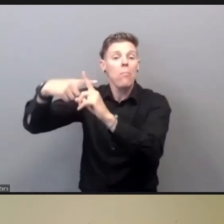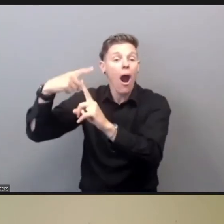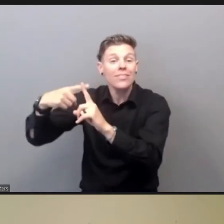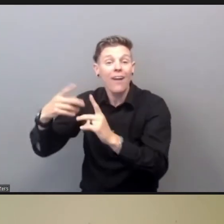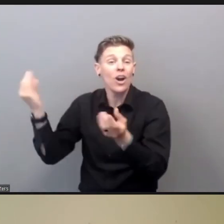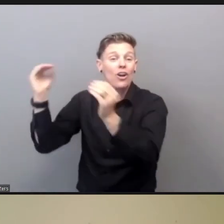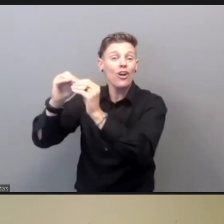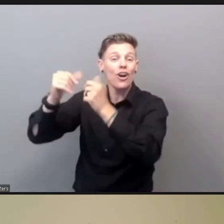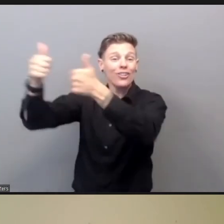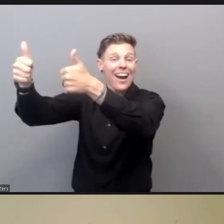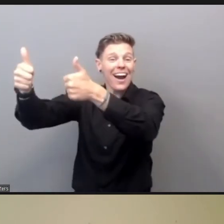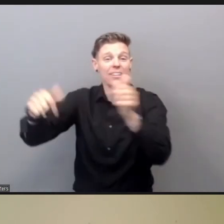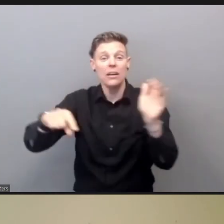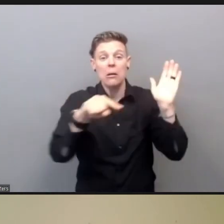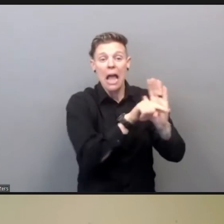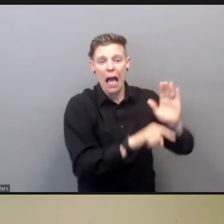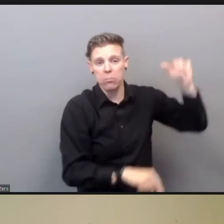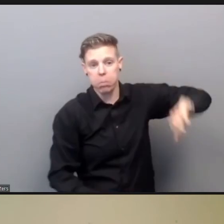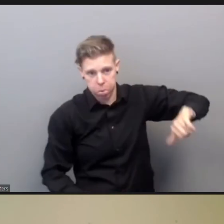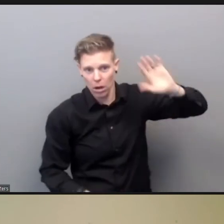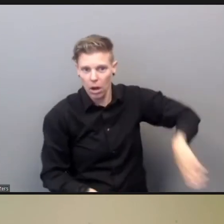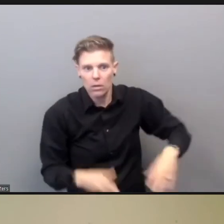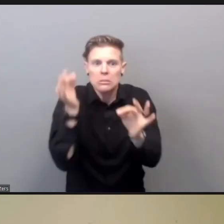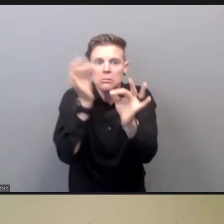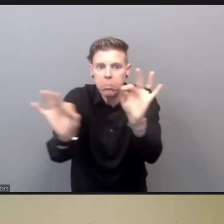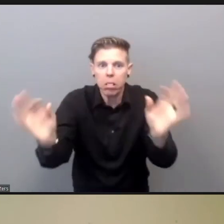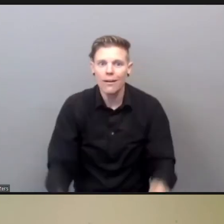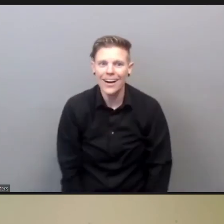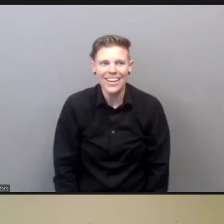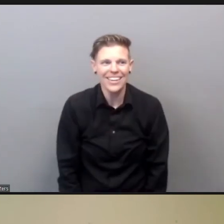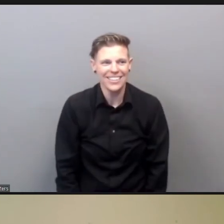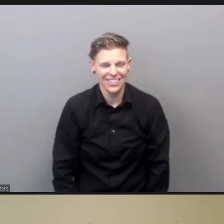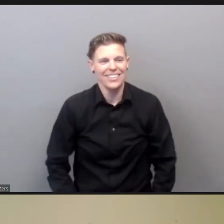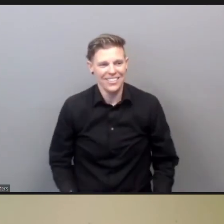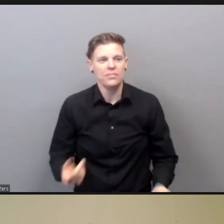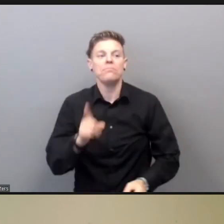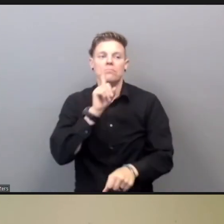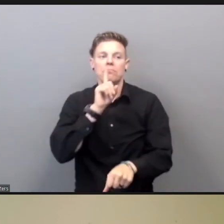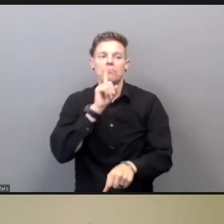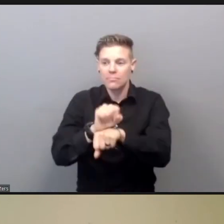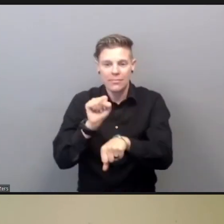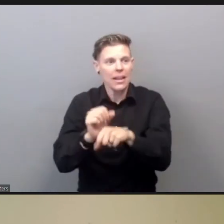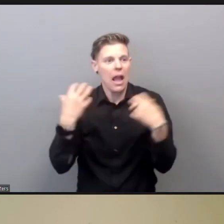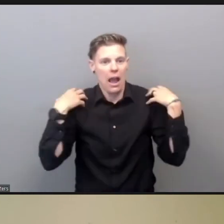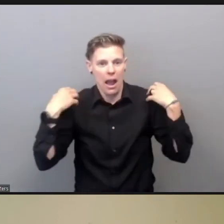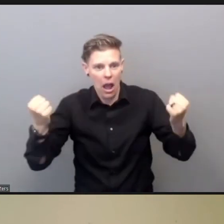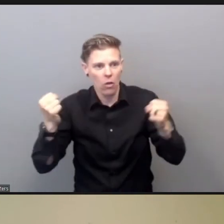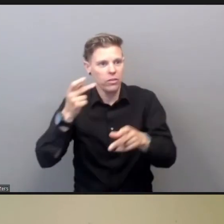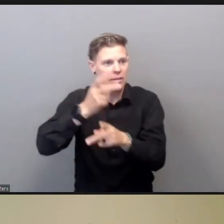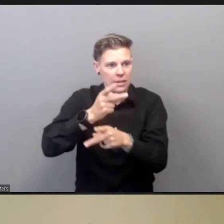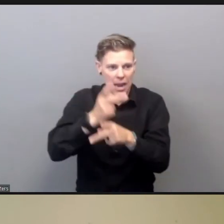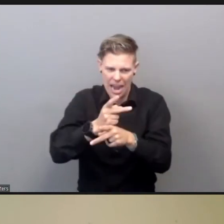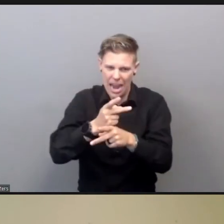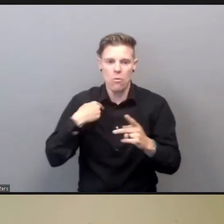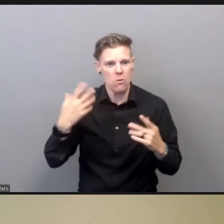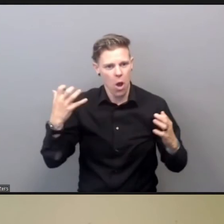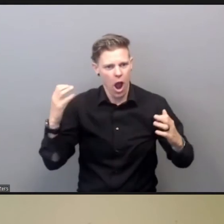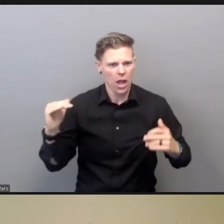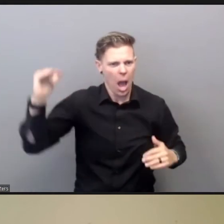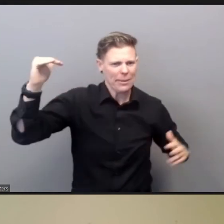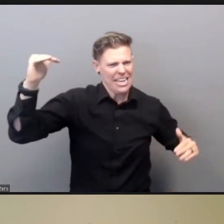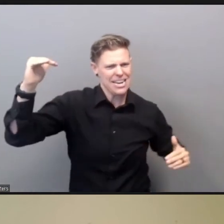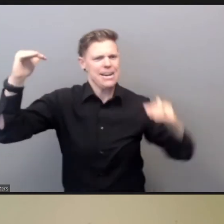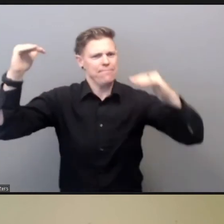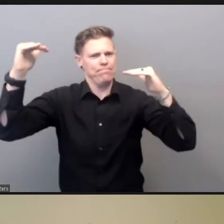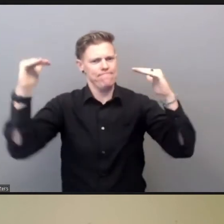healthcare disparities in the state by really getting to race and ethnicity groups that have been under